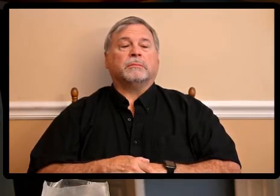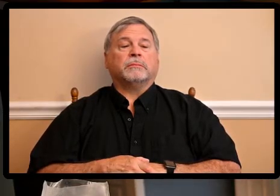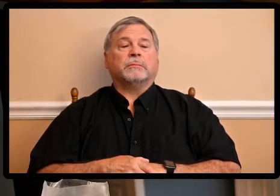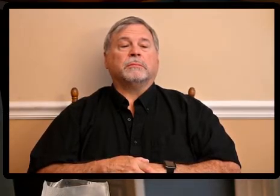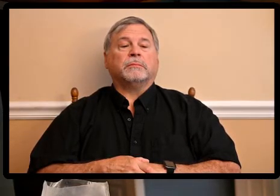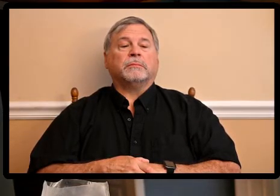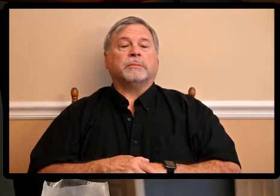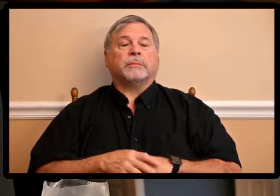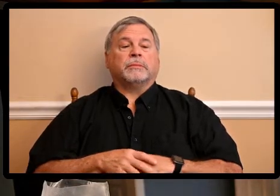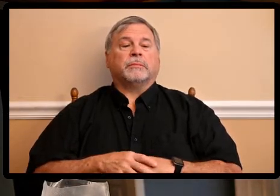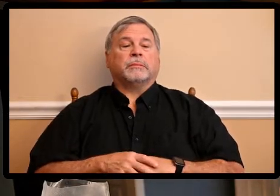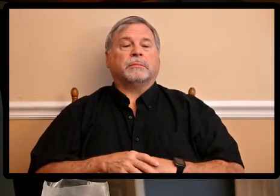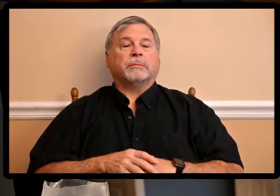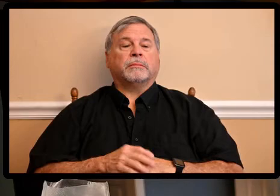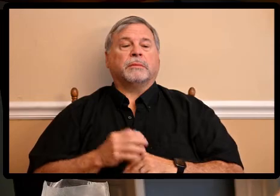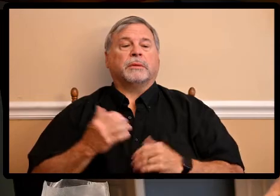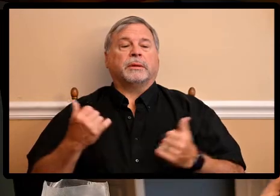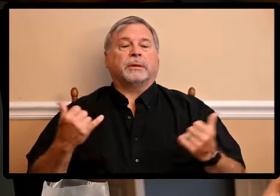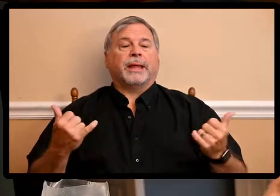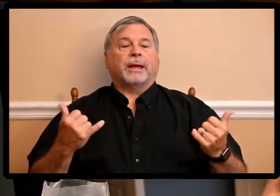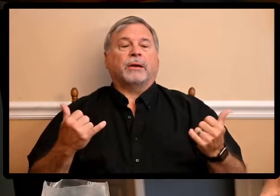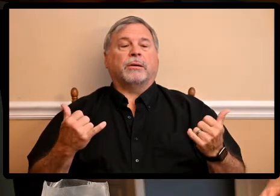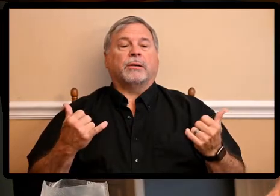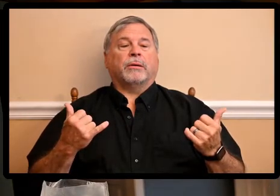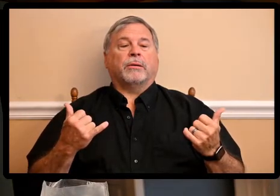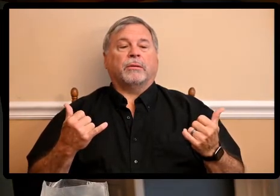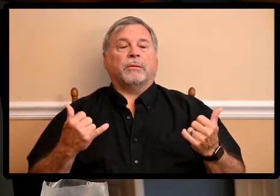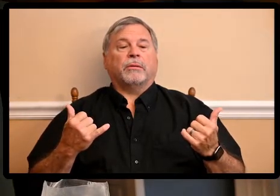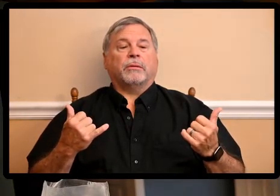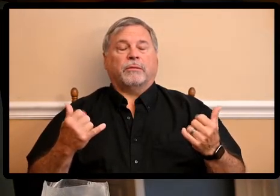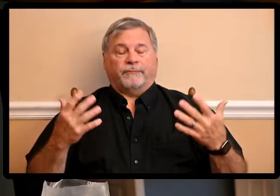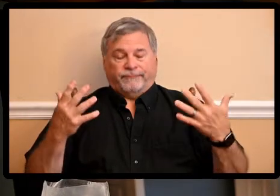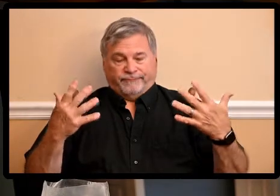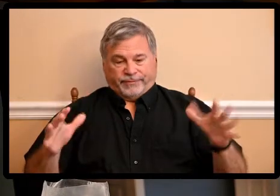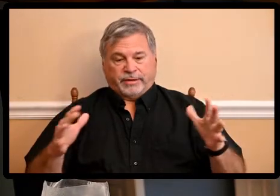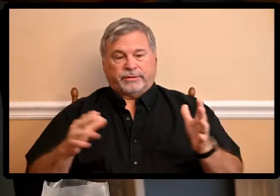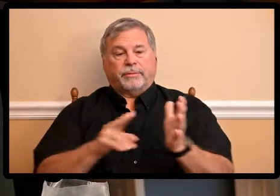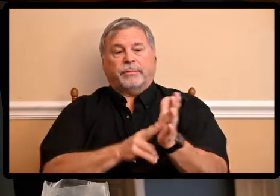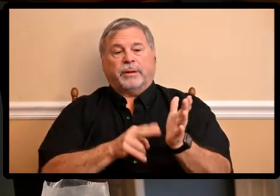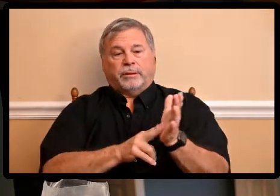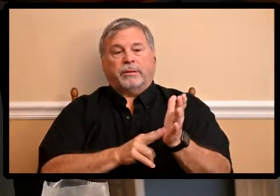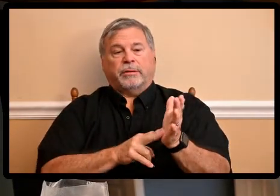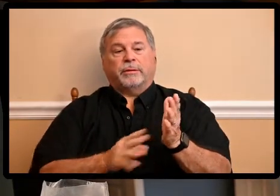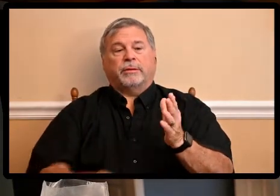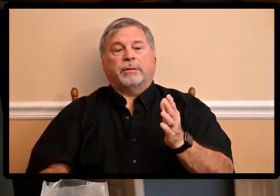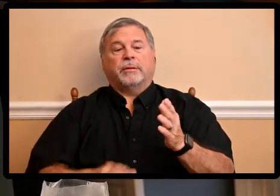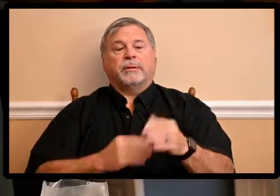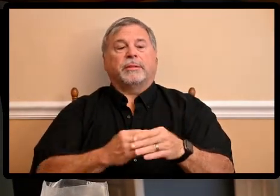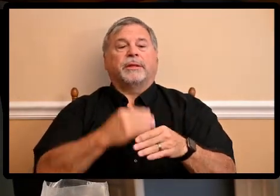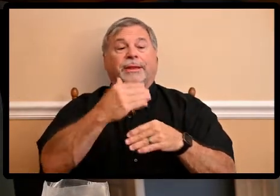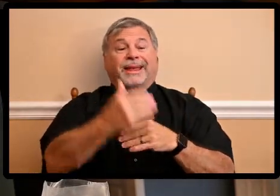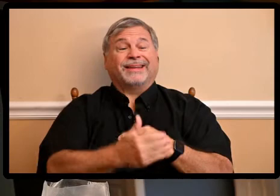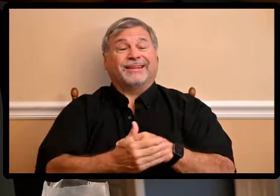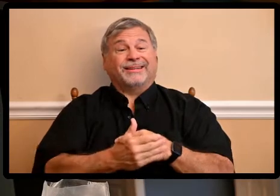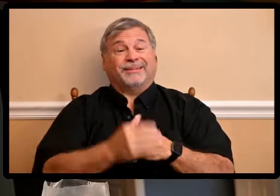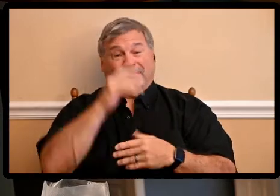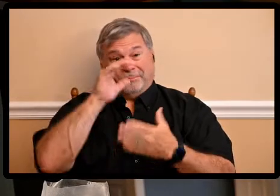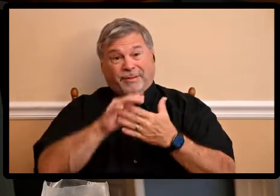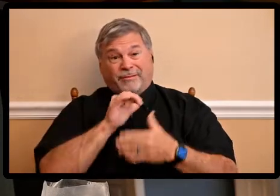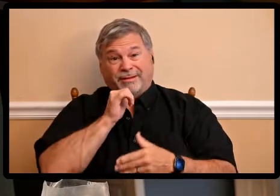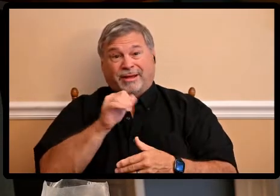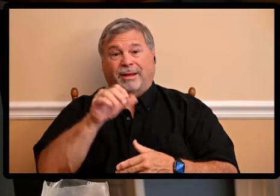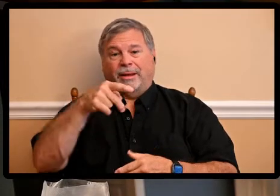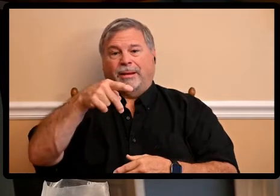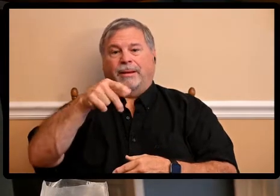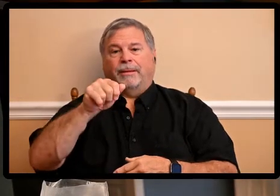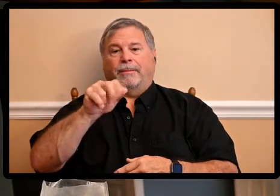Now, we put down a layer of butter on here. The next thing we're going to put down, believe it or not, is panko.